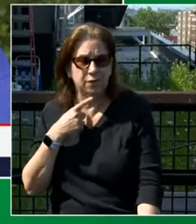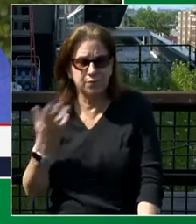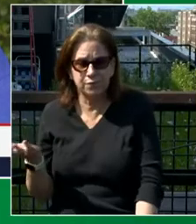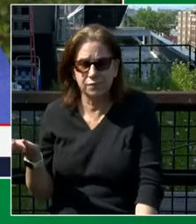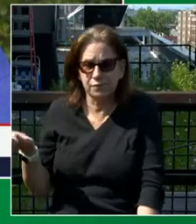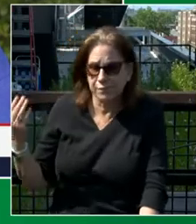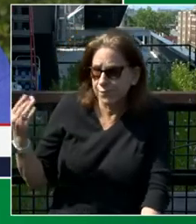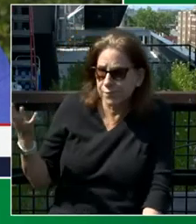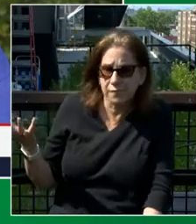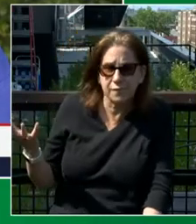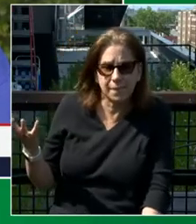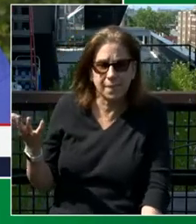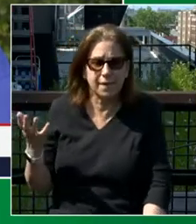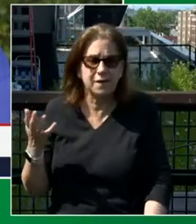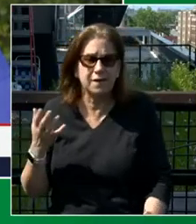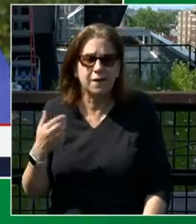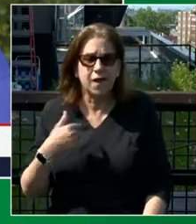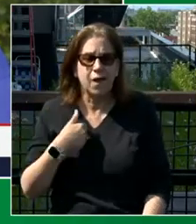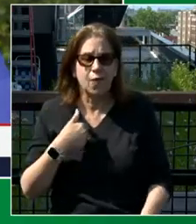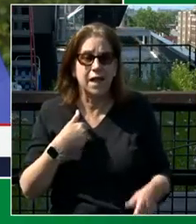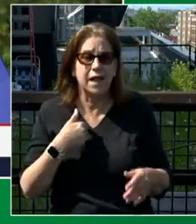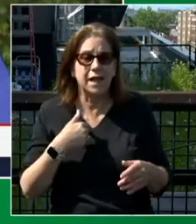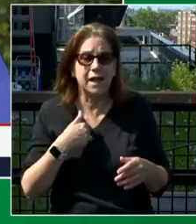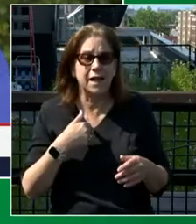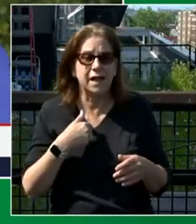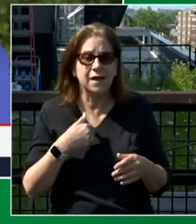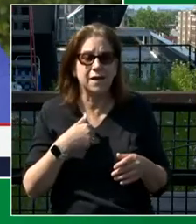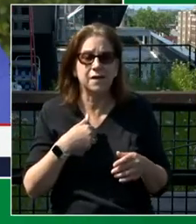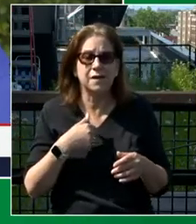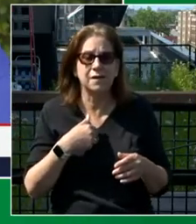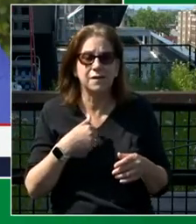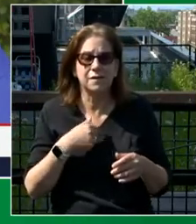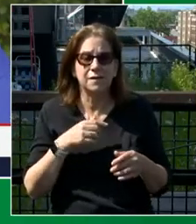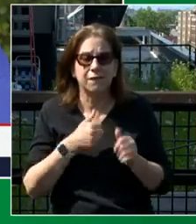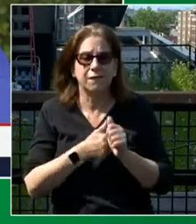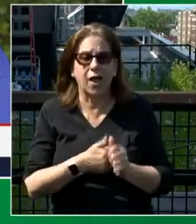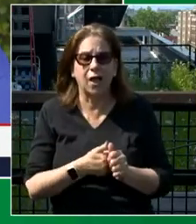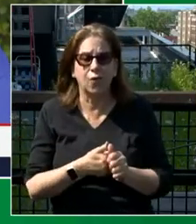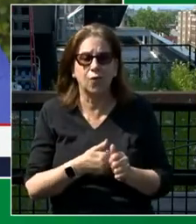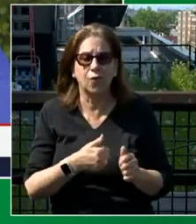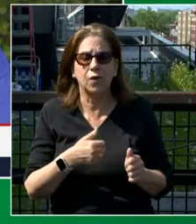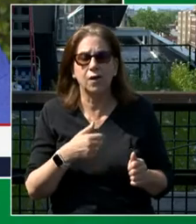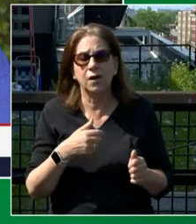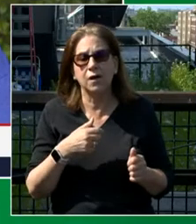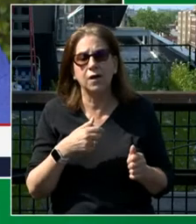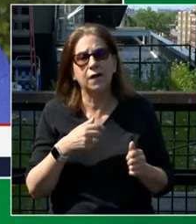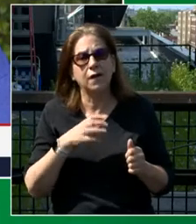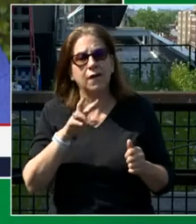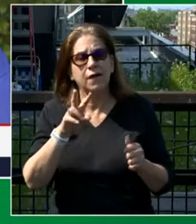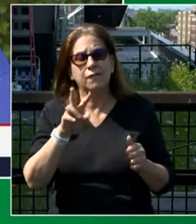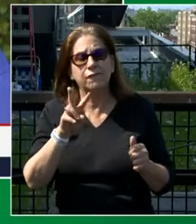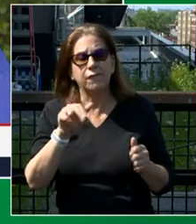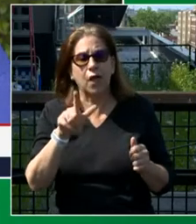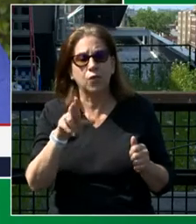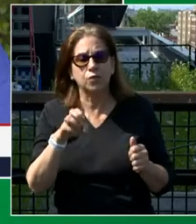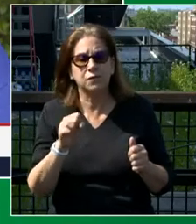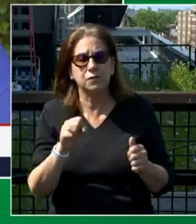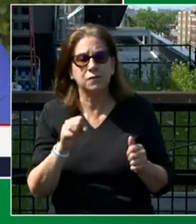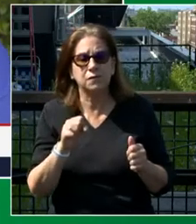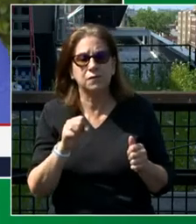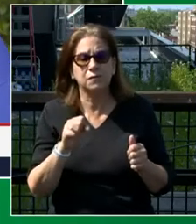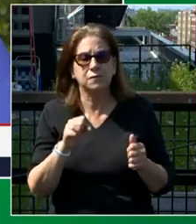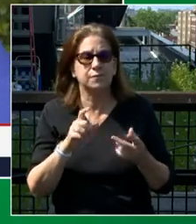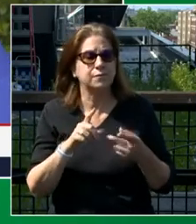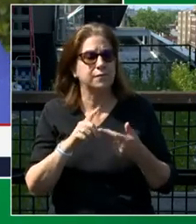by our principles around people, profit, and planet. As a part of our ecosystem, we have more than just heads